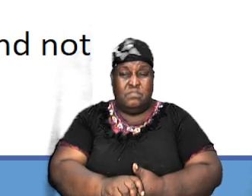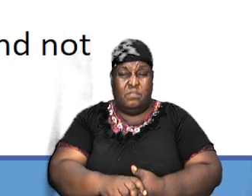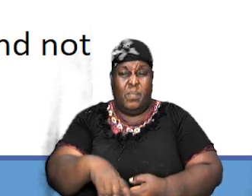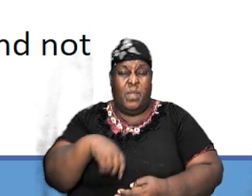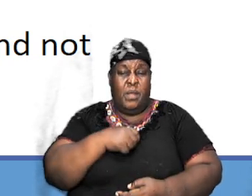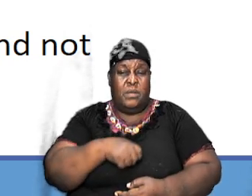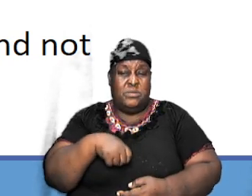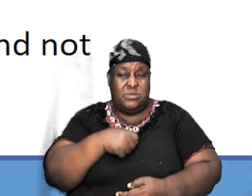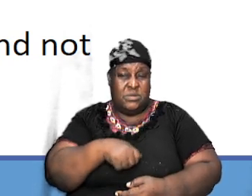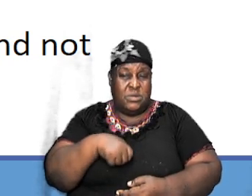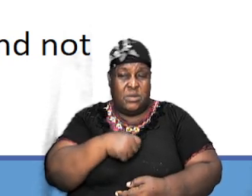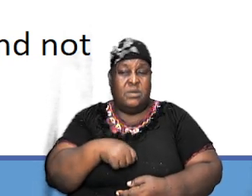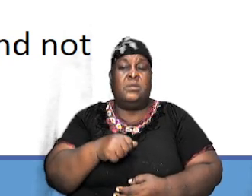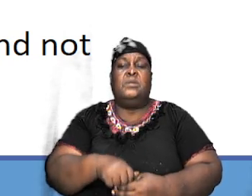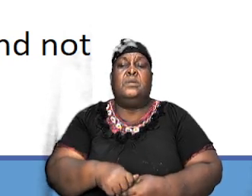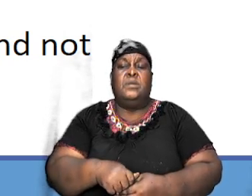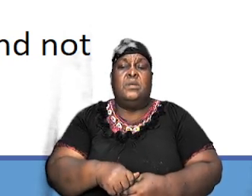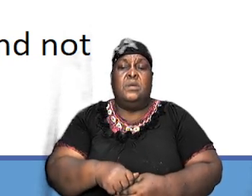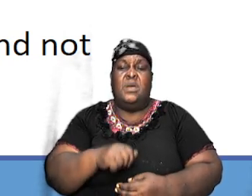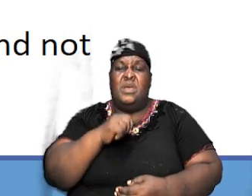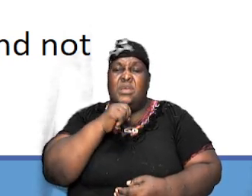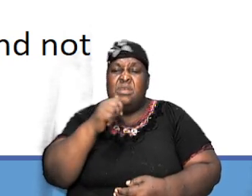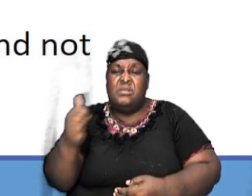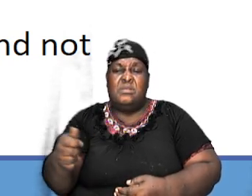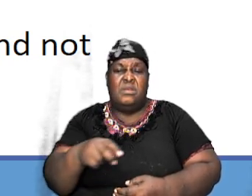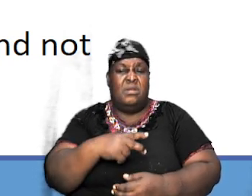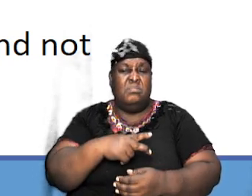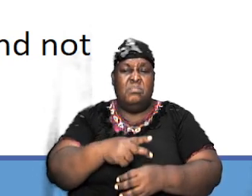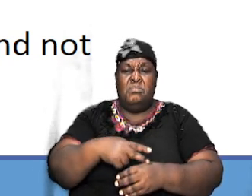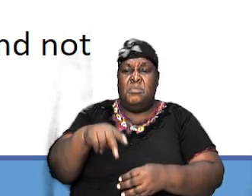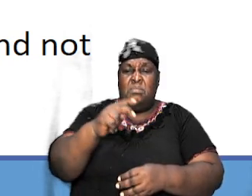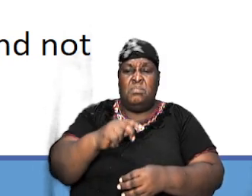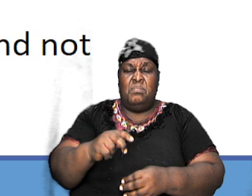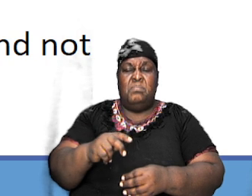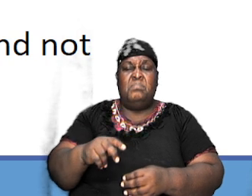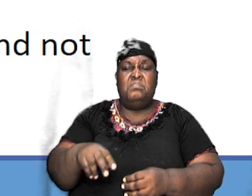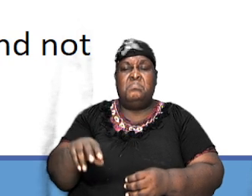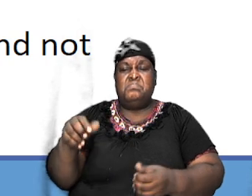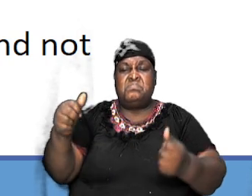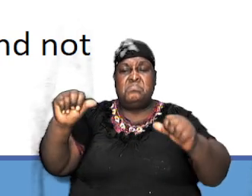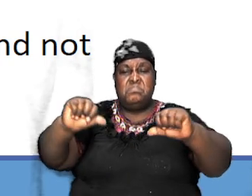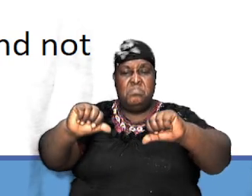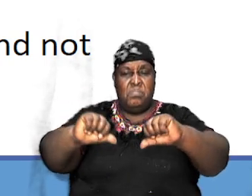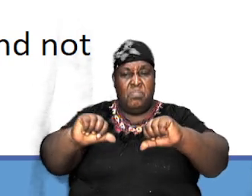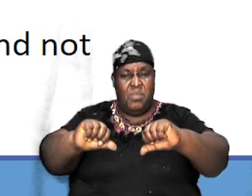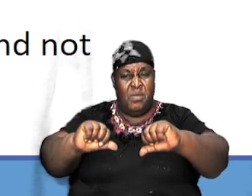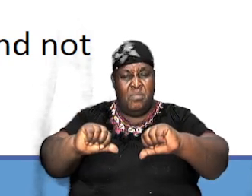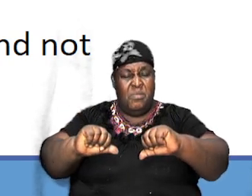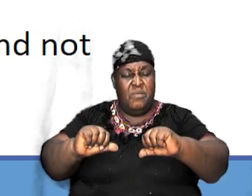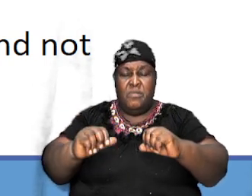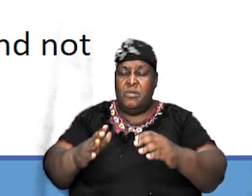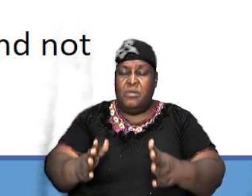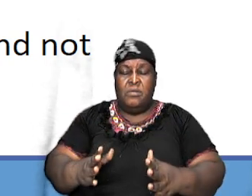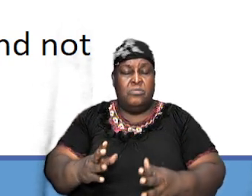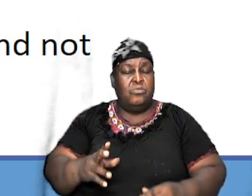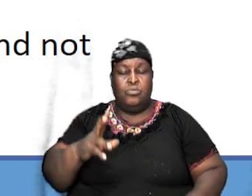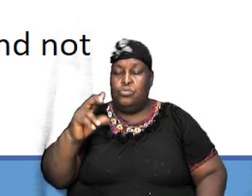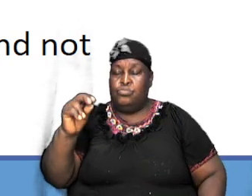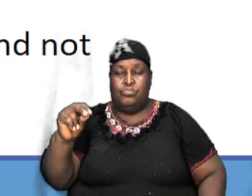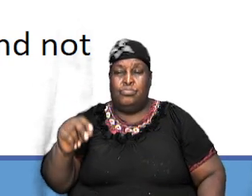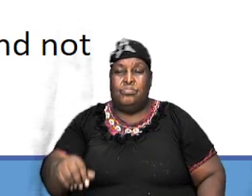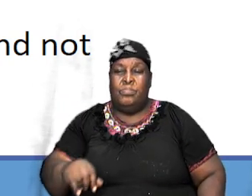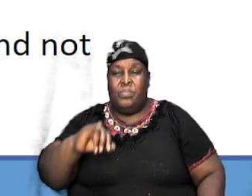called apologetic. And it's not primarily biographical. So